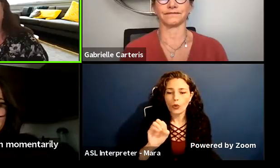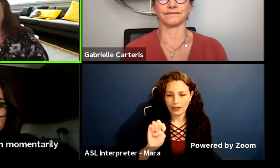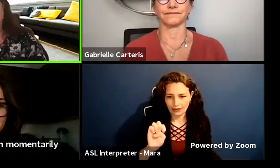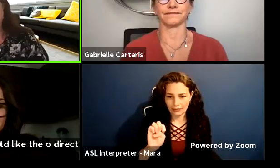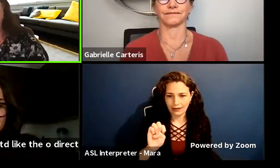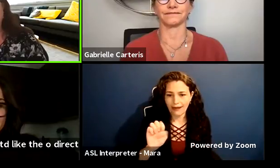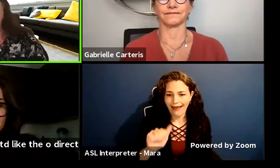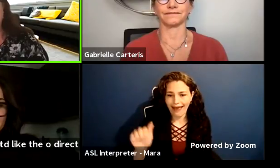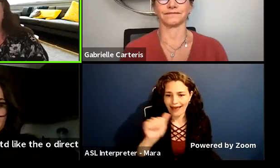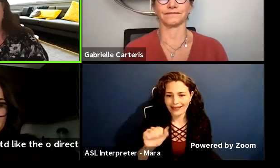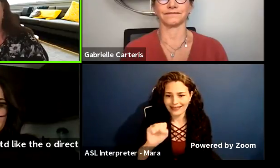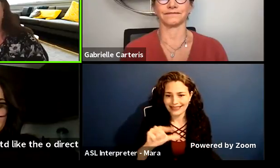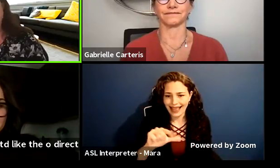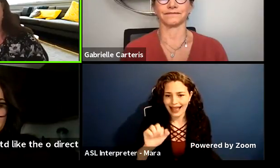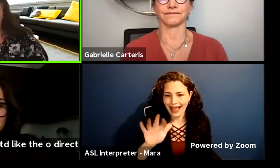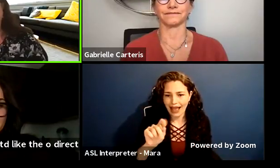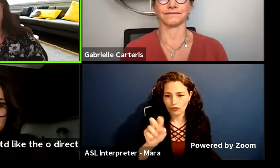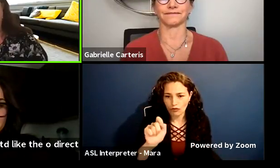pteoe@sagaftra.org. That's